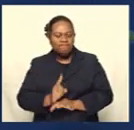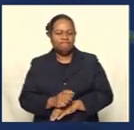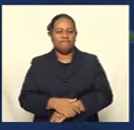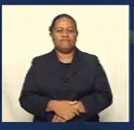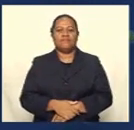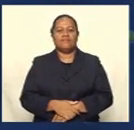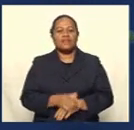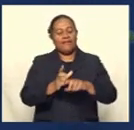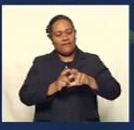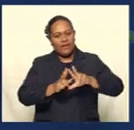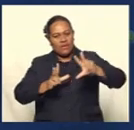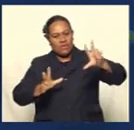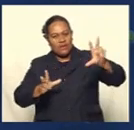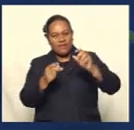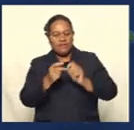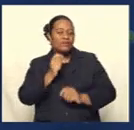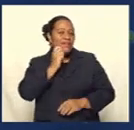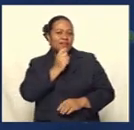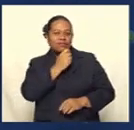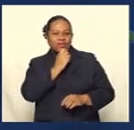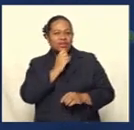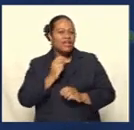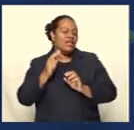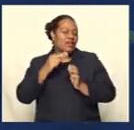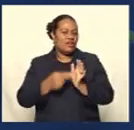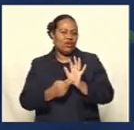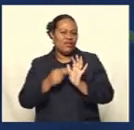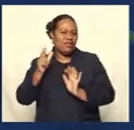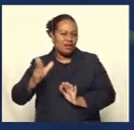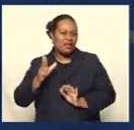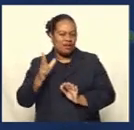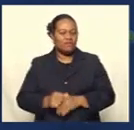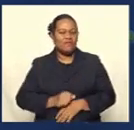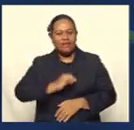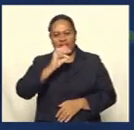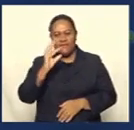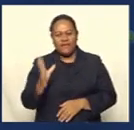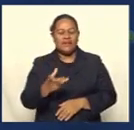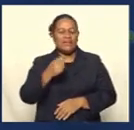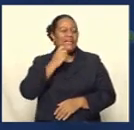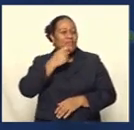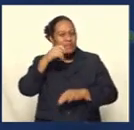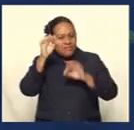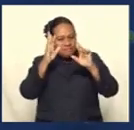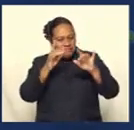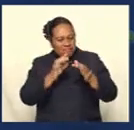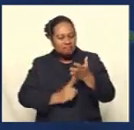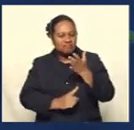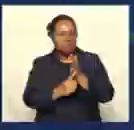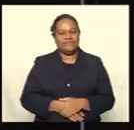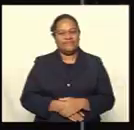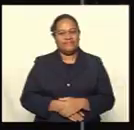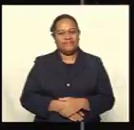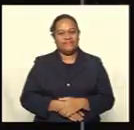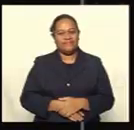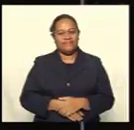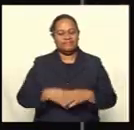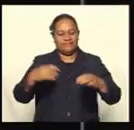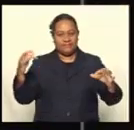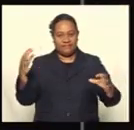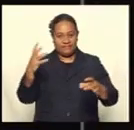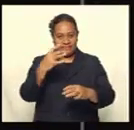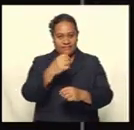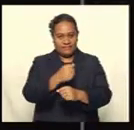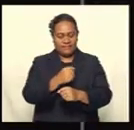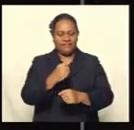and Vanua Levu, Taviuni and Northern Lau Group. Elsewhere, cloudy periods with some showers and possible thunderstorms. And recapping